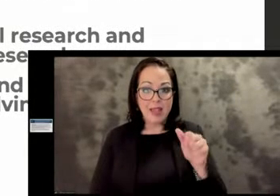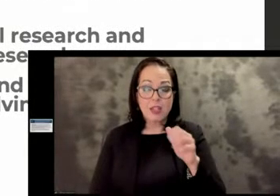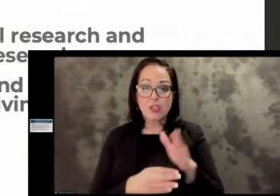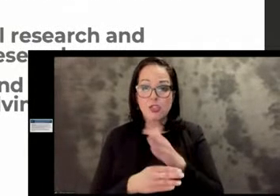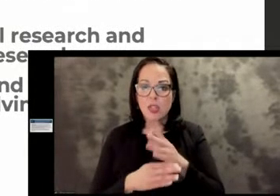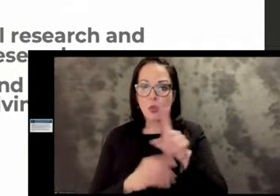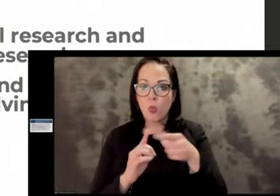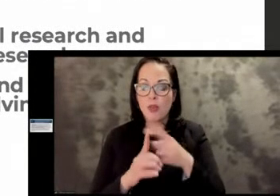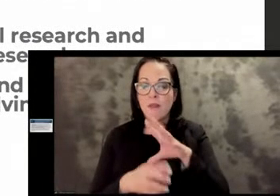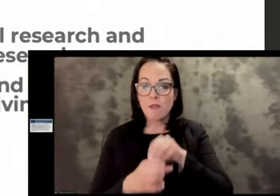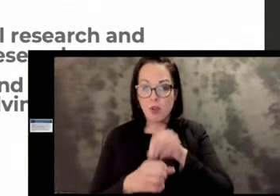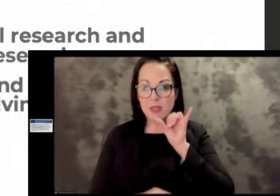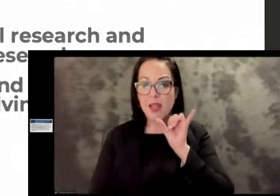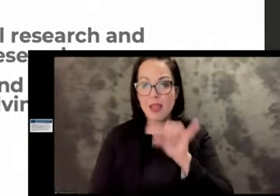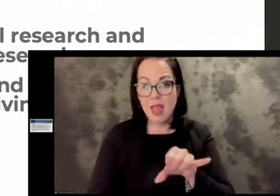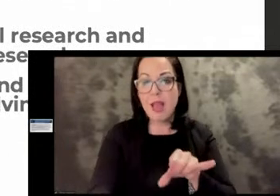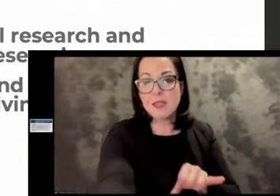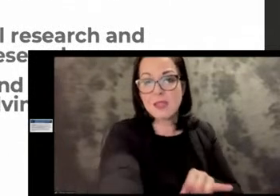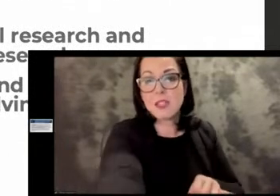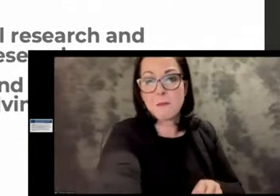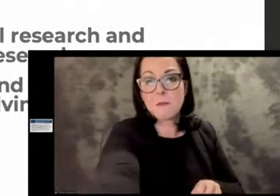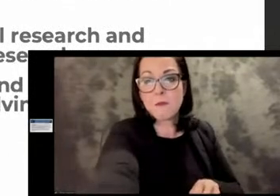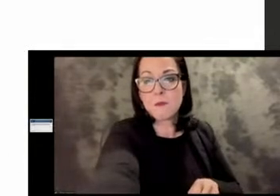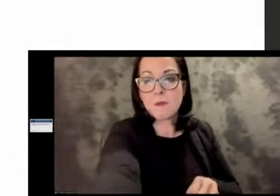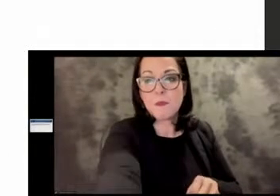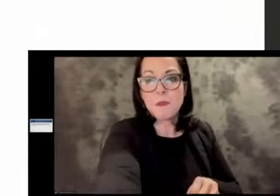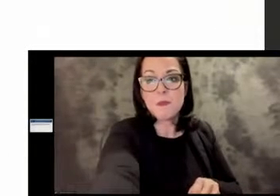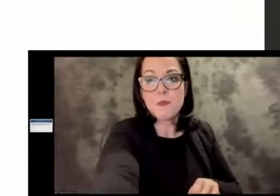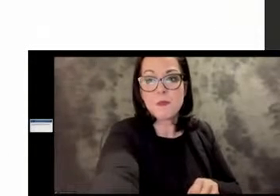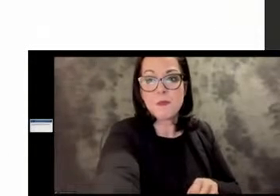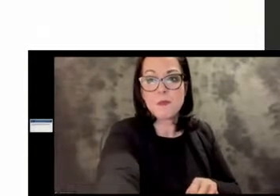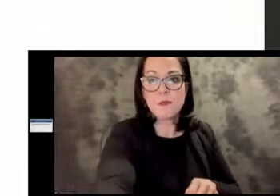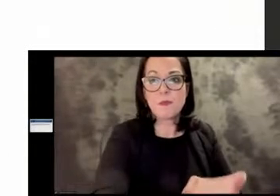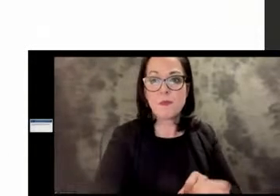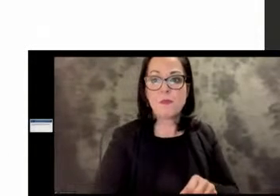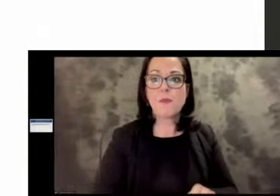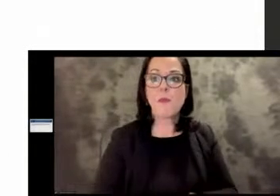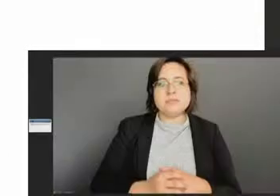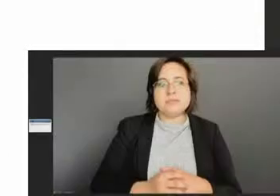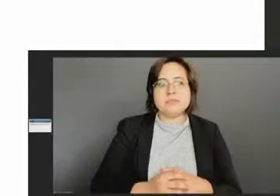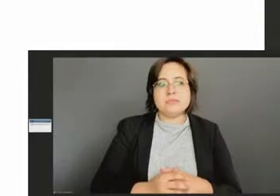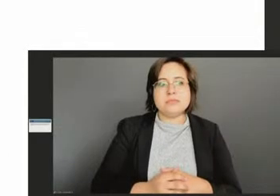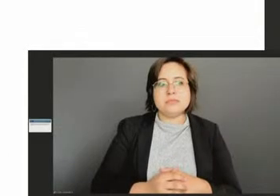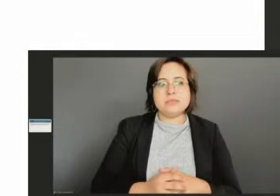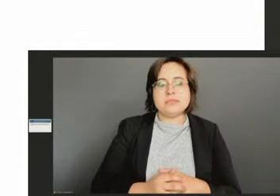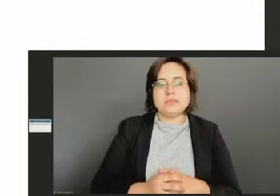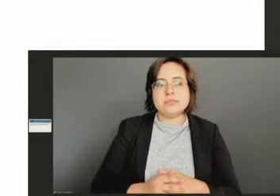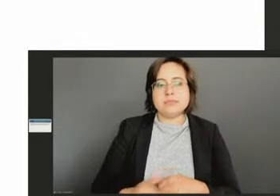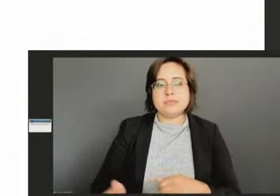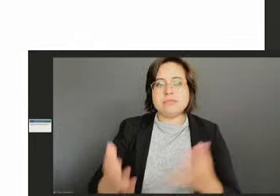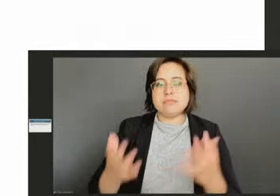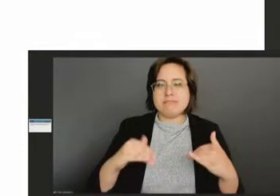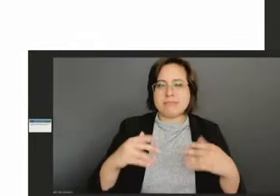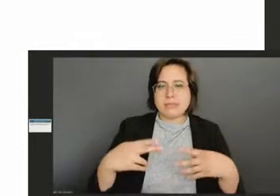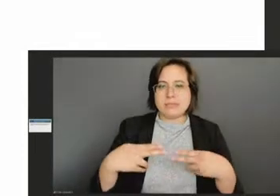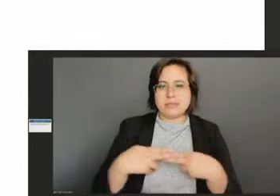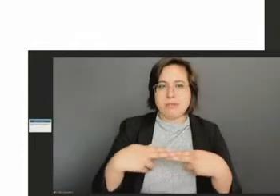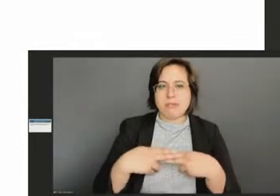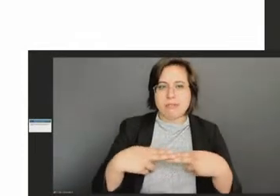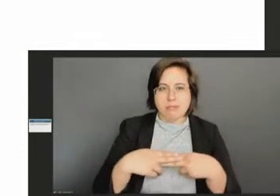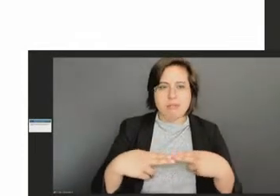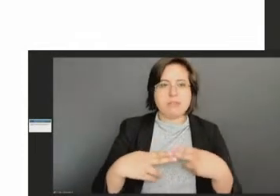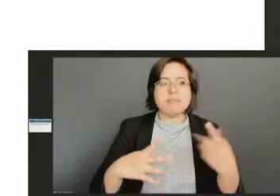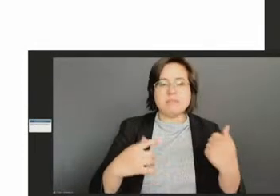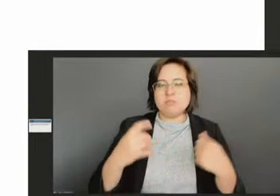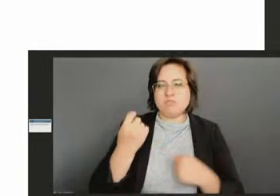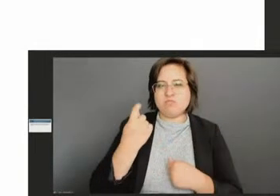them. So next slide. The issue of crisis standards of care. So we have one interim